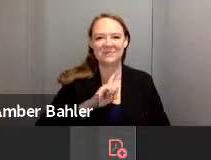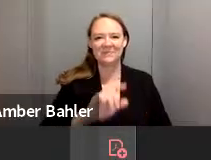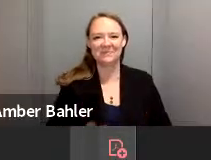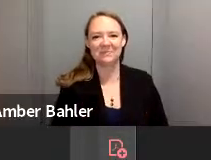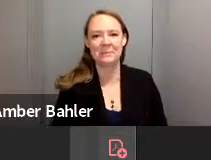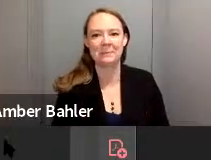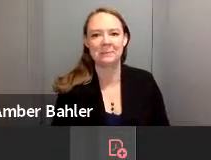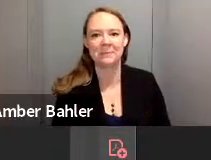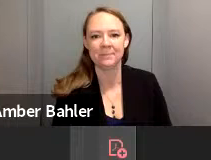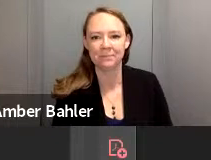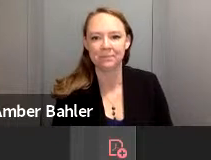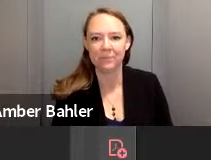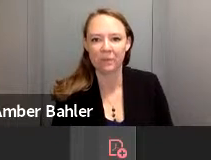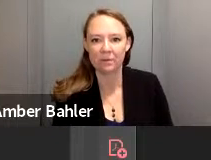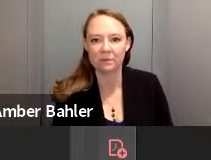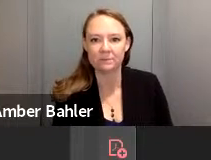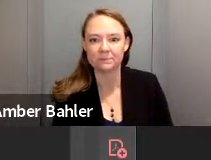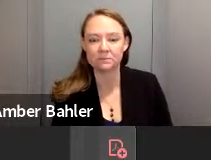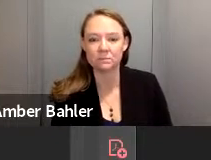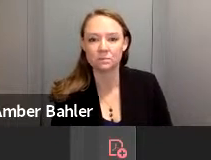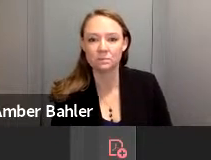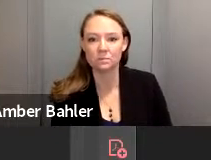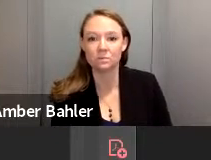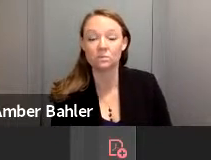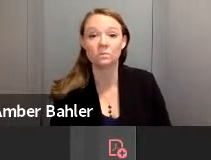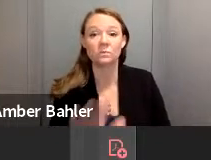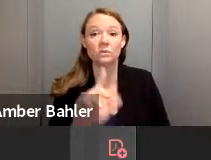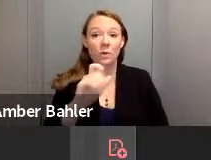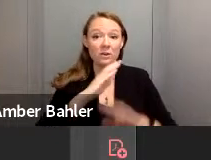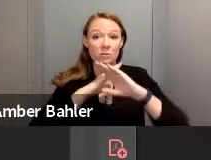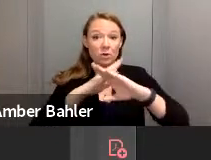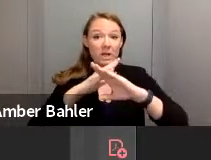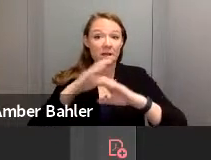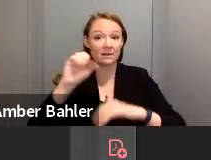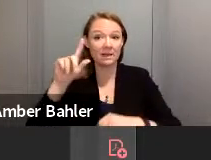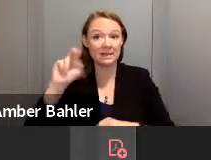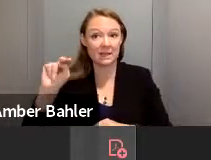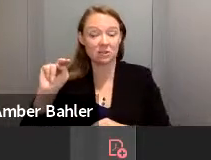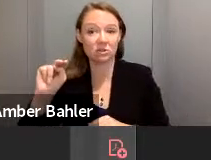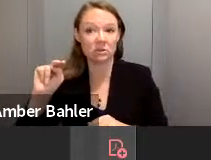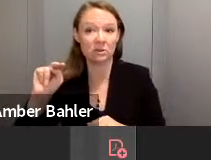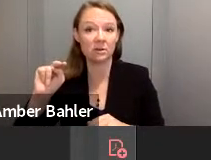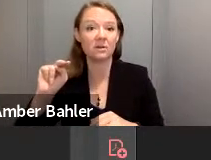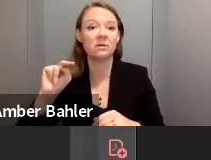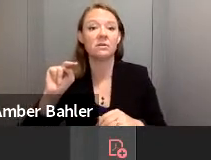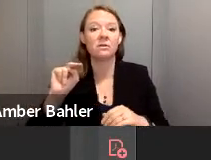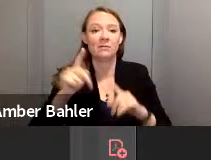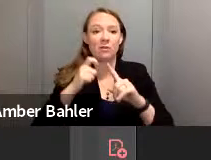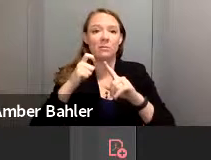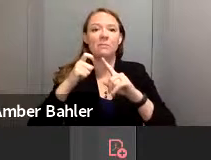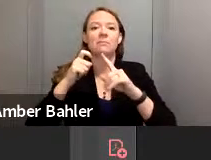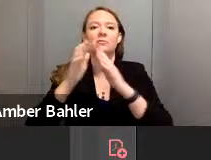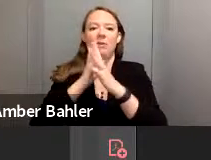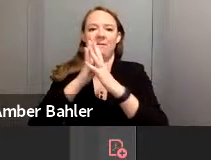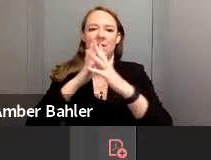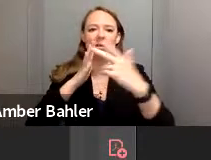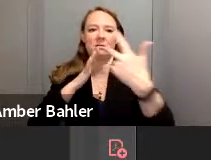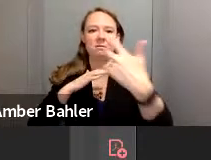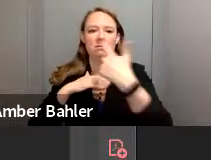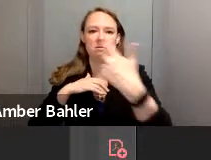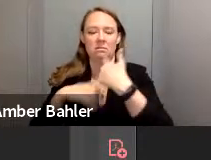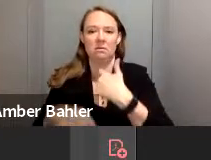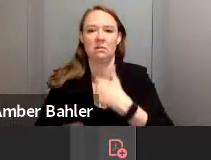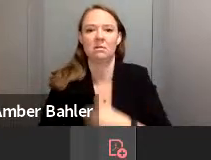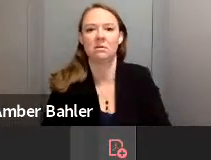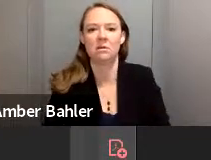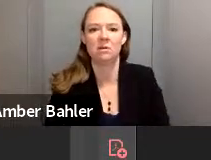station from oncoming traffic, and there will be traffic attenuators